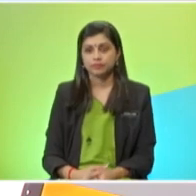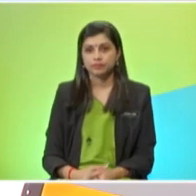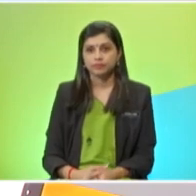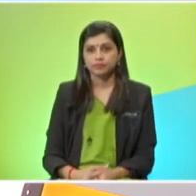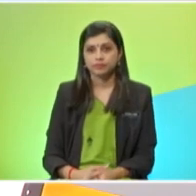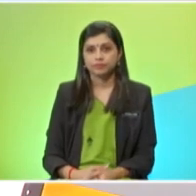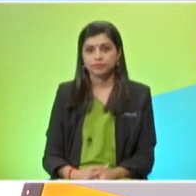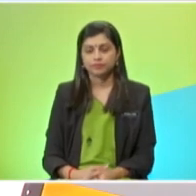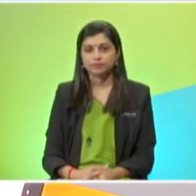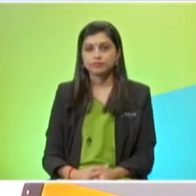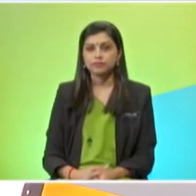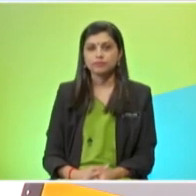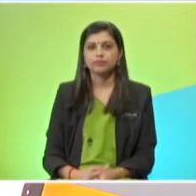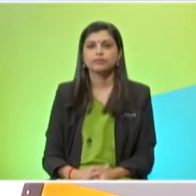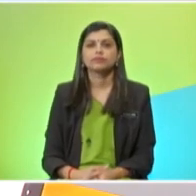the same. Yes, it